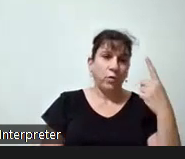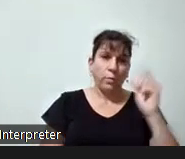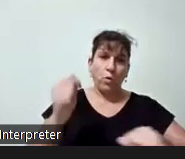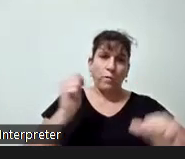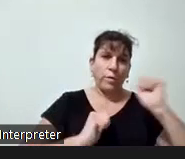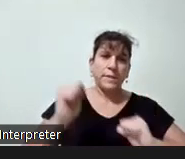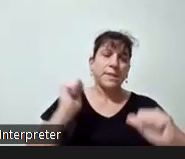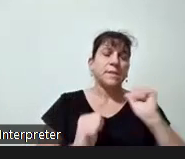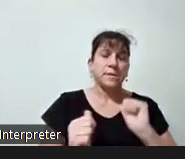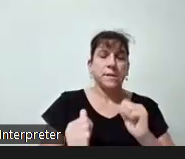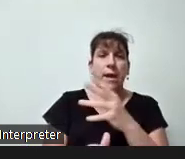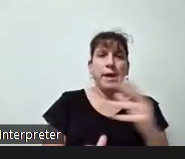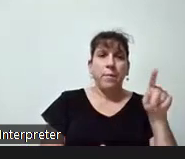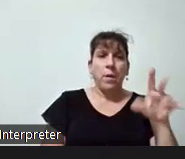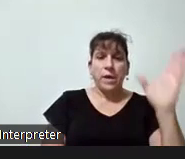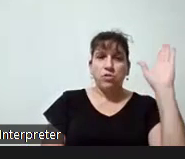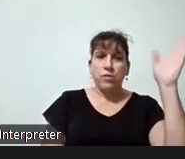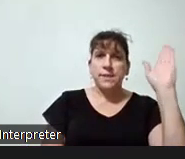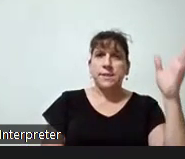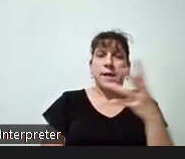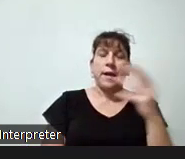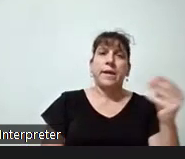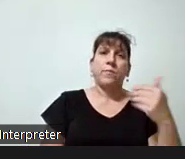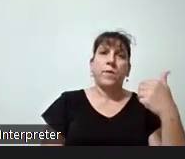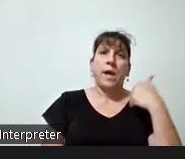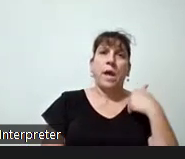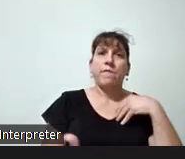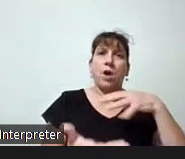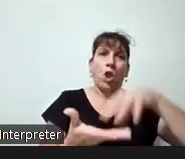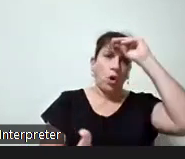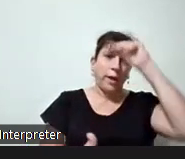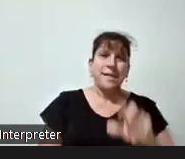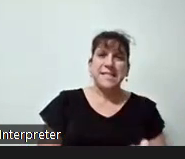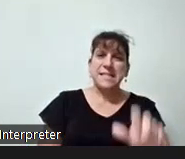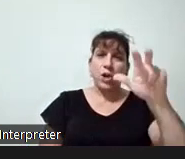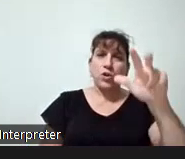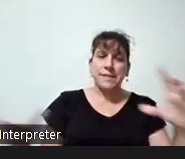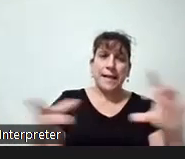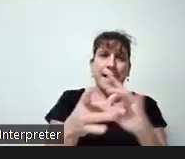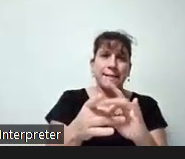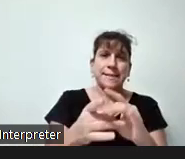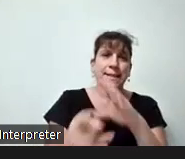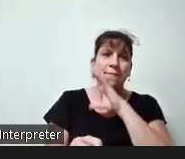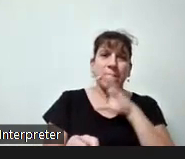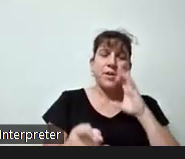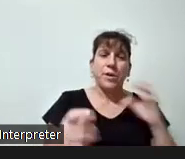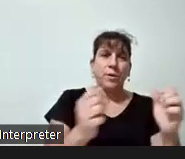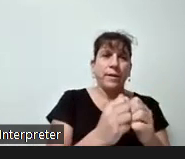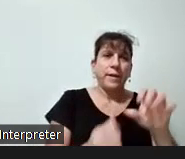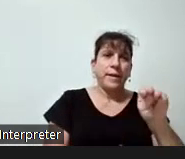school performances and public addresses. We have a learning stair, which connects that cafeteria portion with the media